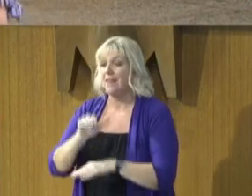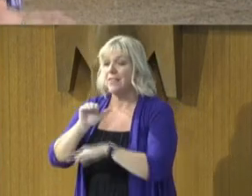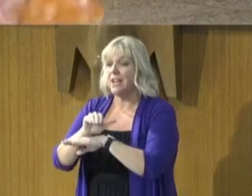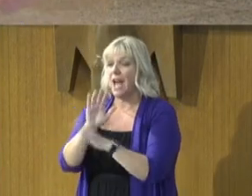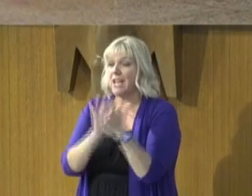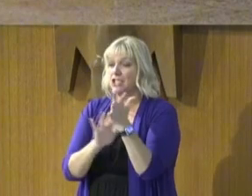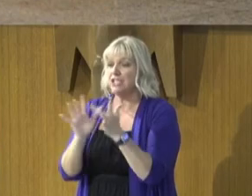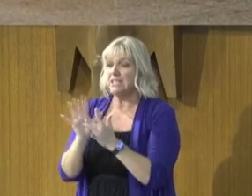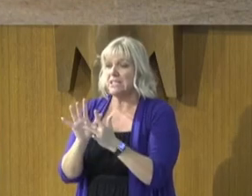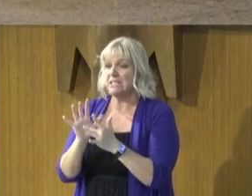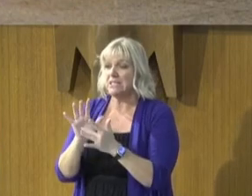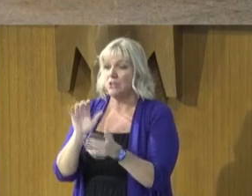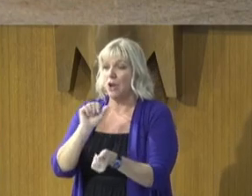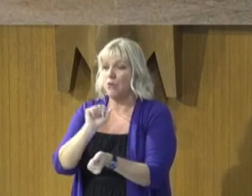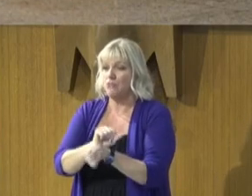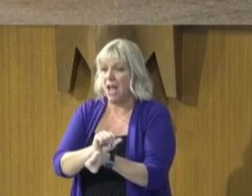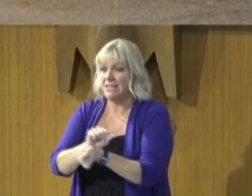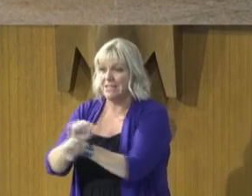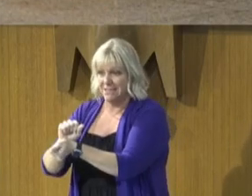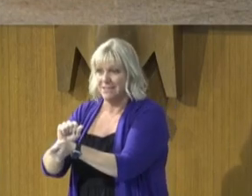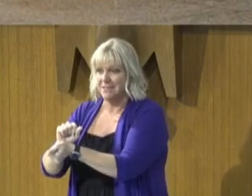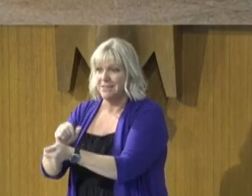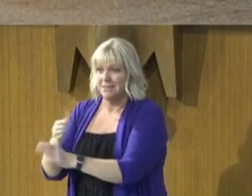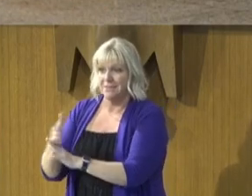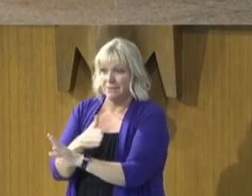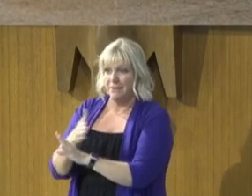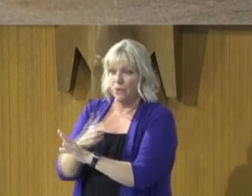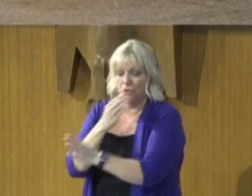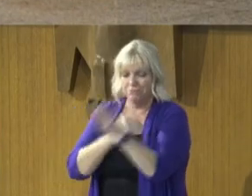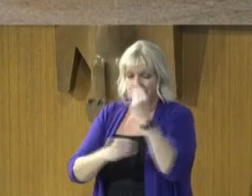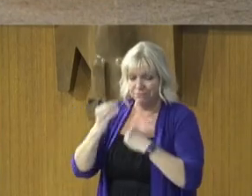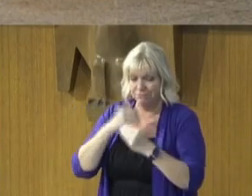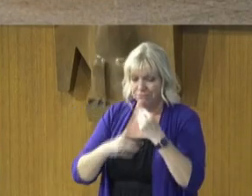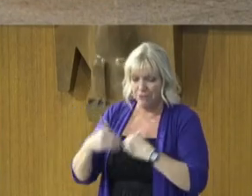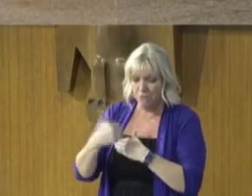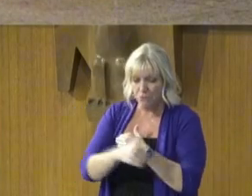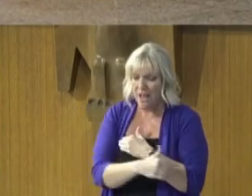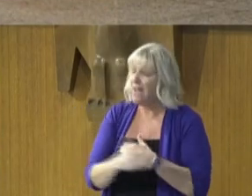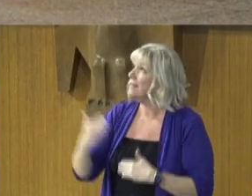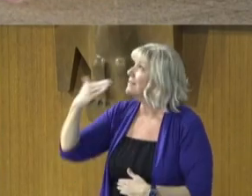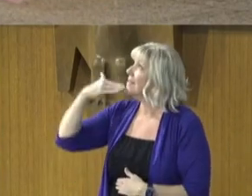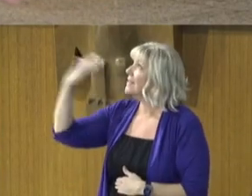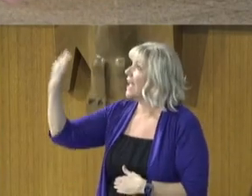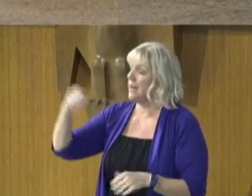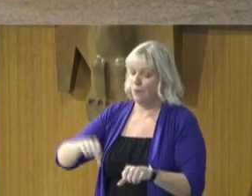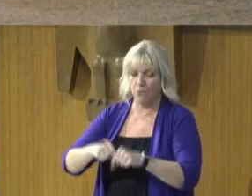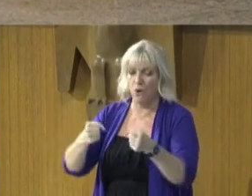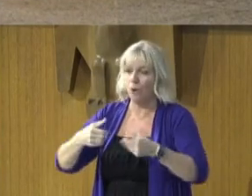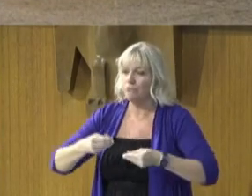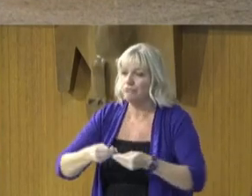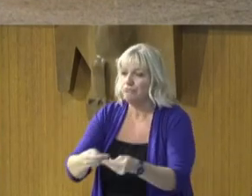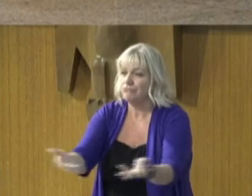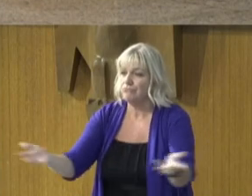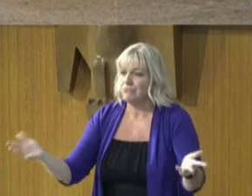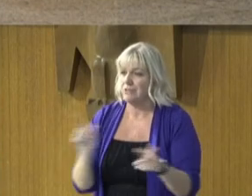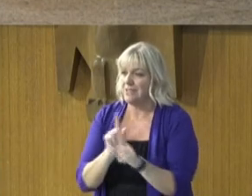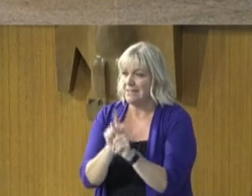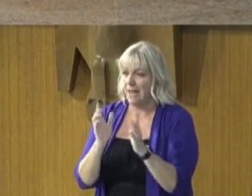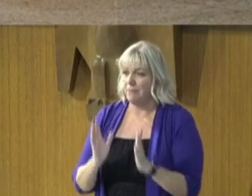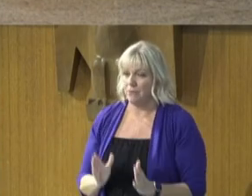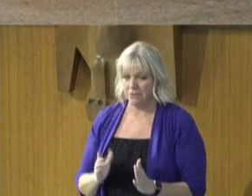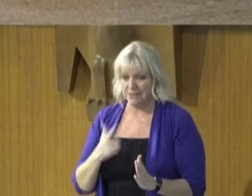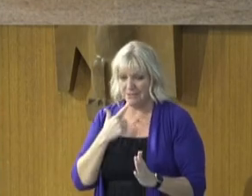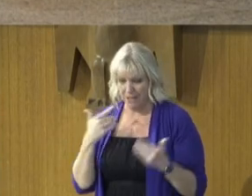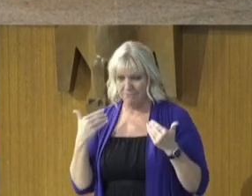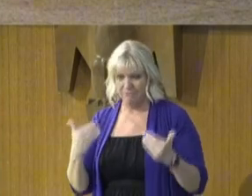our Lord Jesus took bread. And after giving thanks to God, he broke it, and he gave it to his disciples, and said,